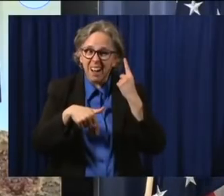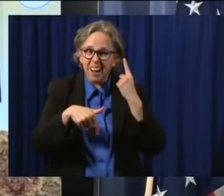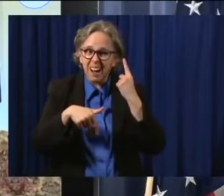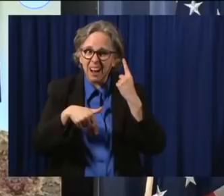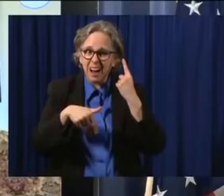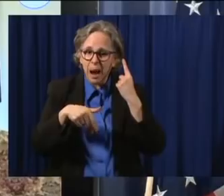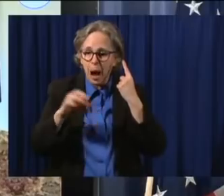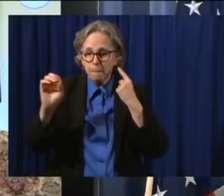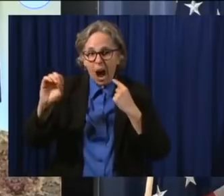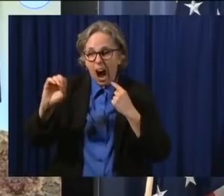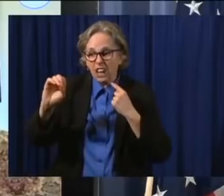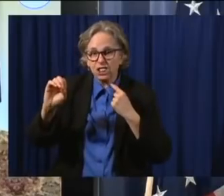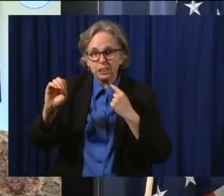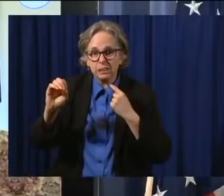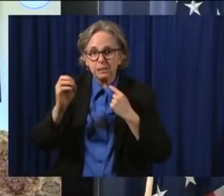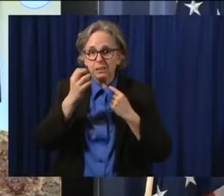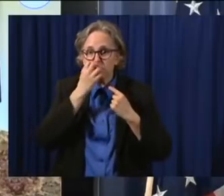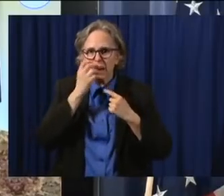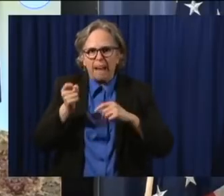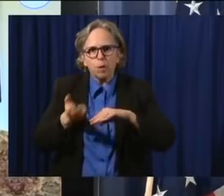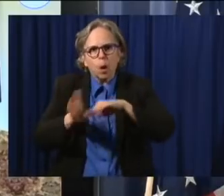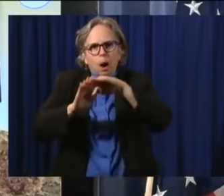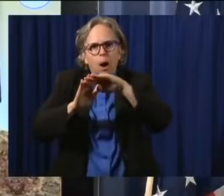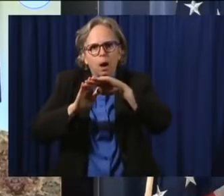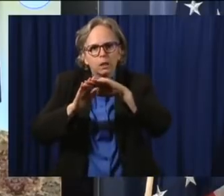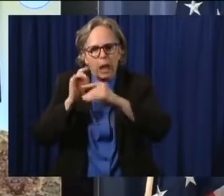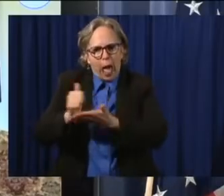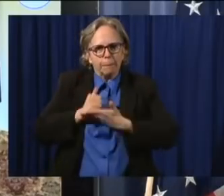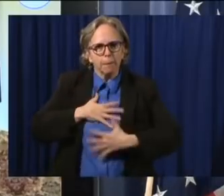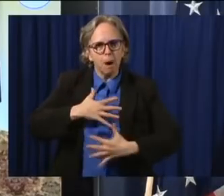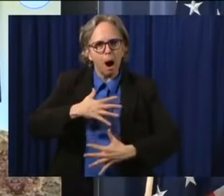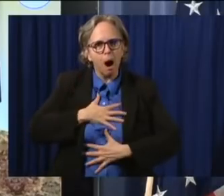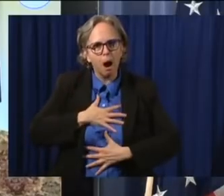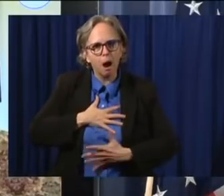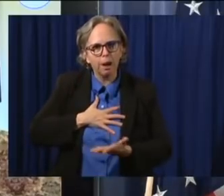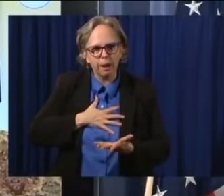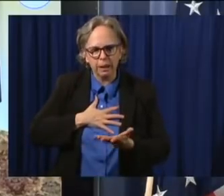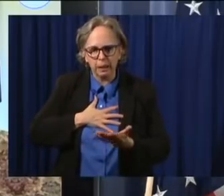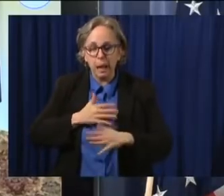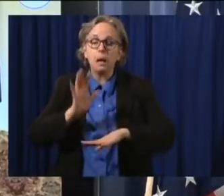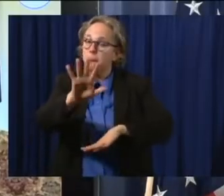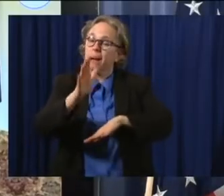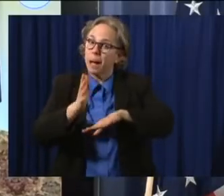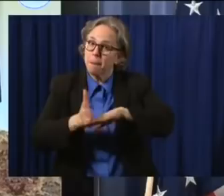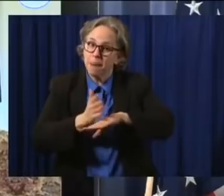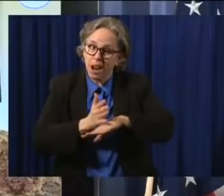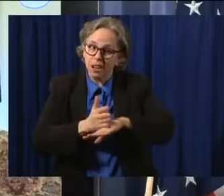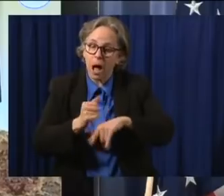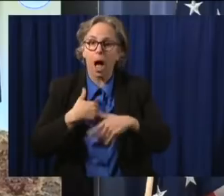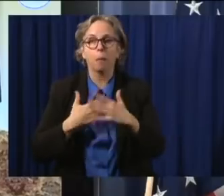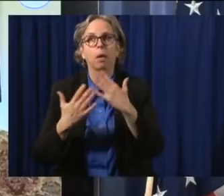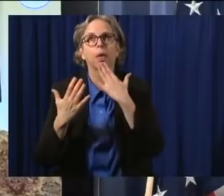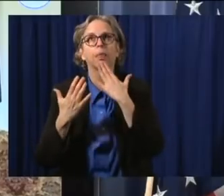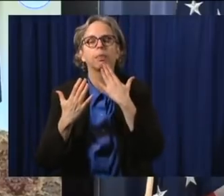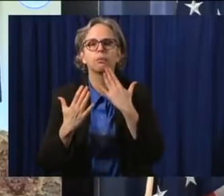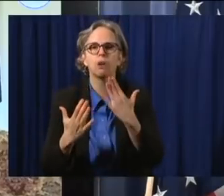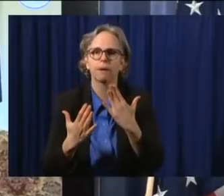it's better, and I'm thankful and for that. As